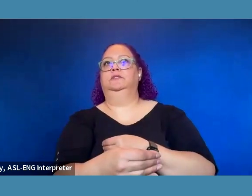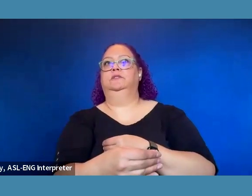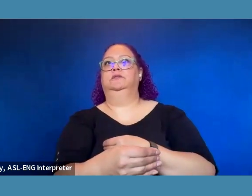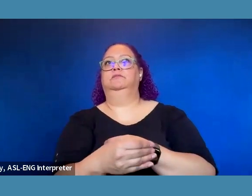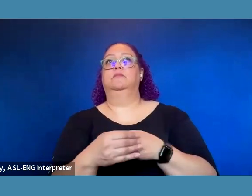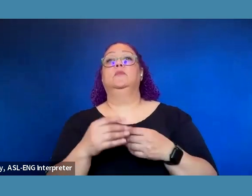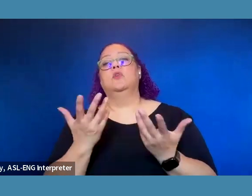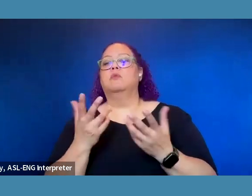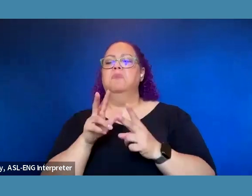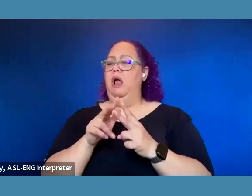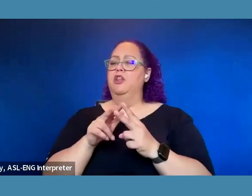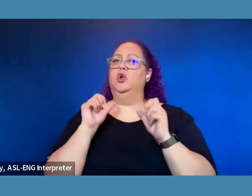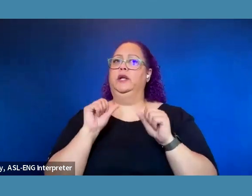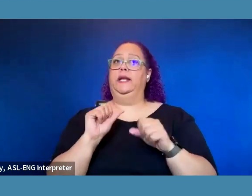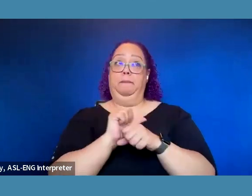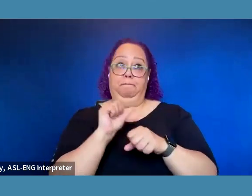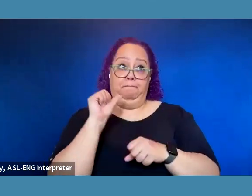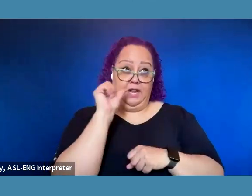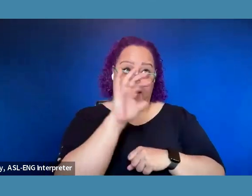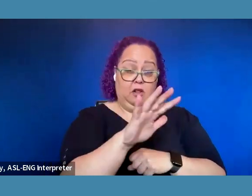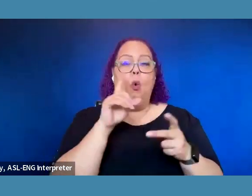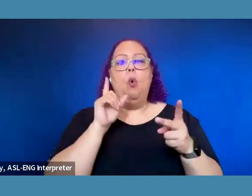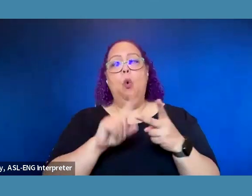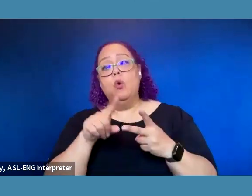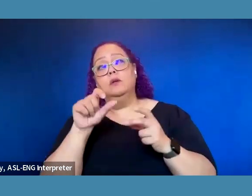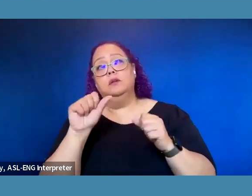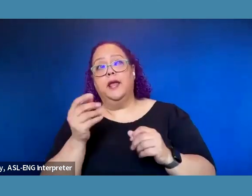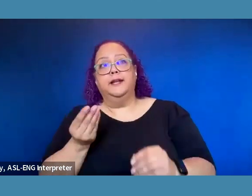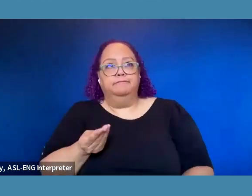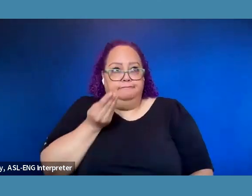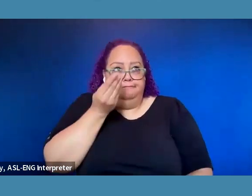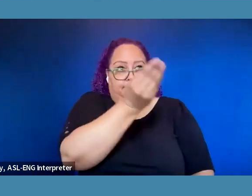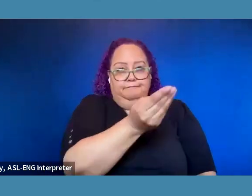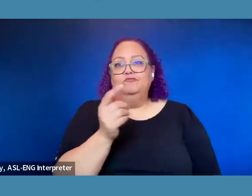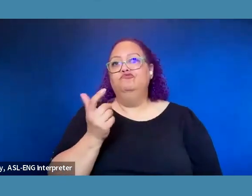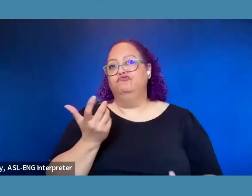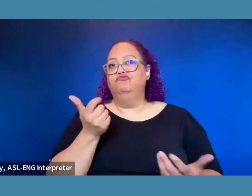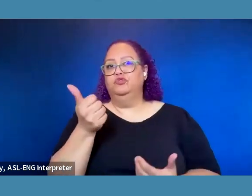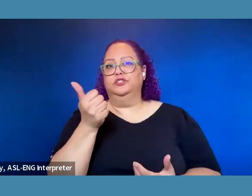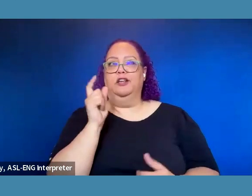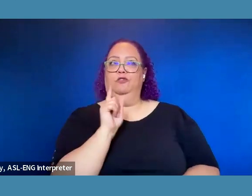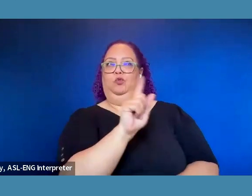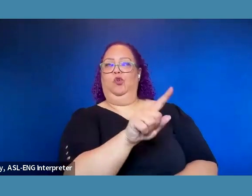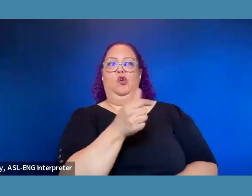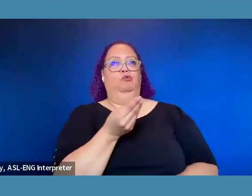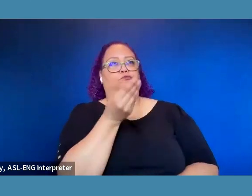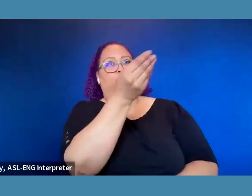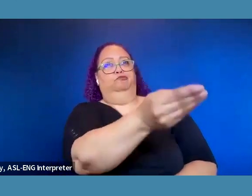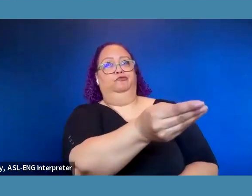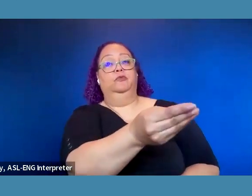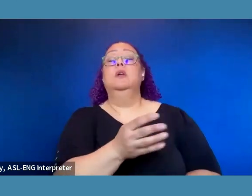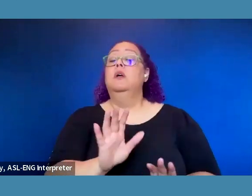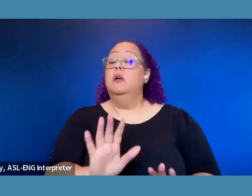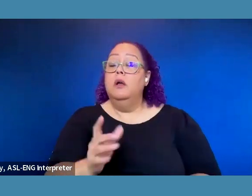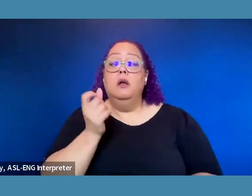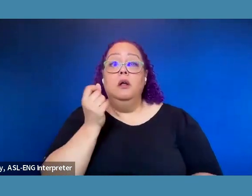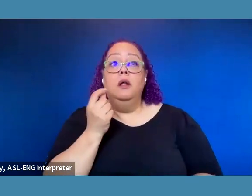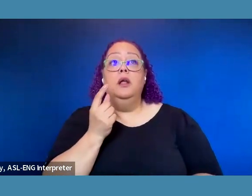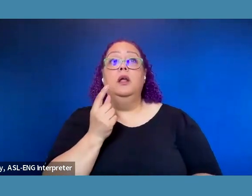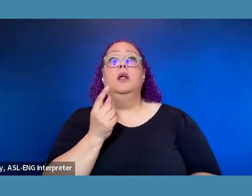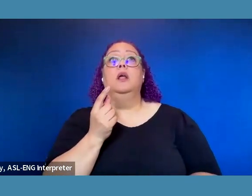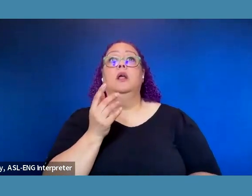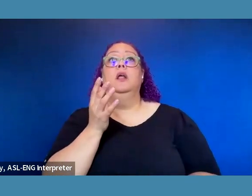person. And it's really important to also remember that they're going to send you the printed ballot, but you don't enclose